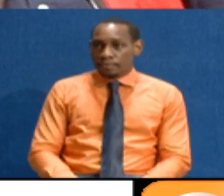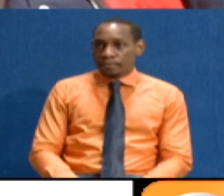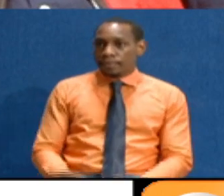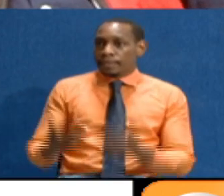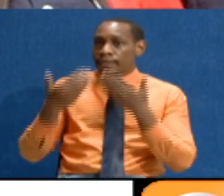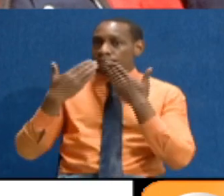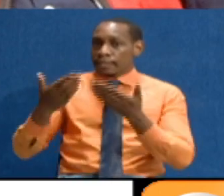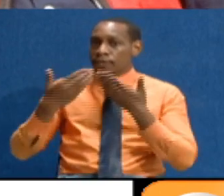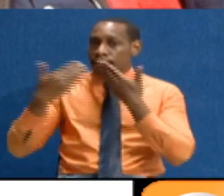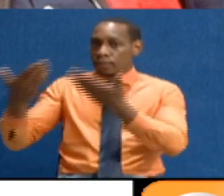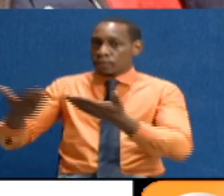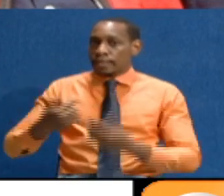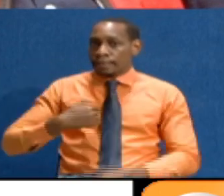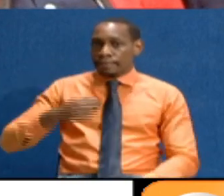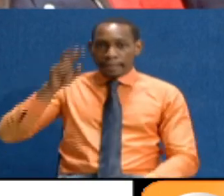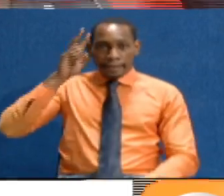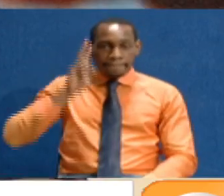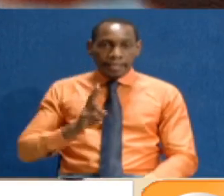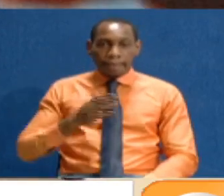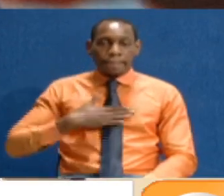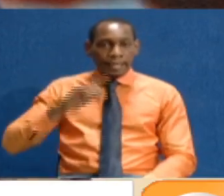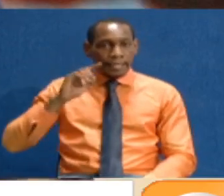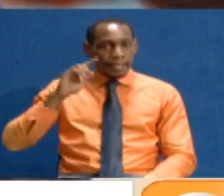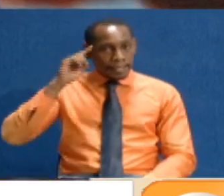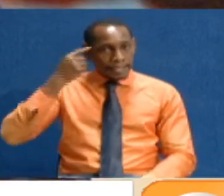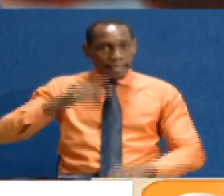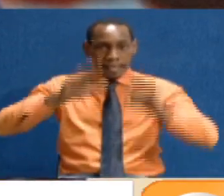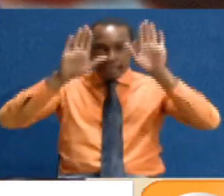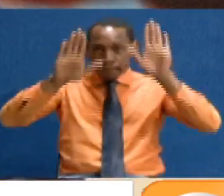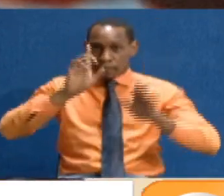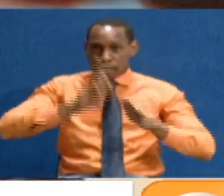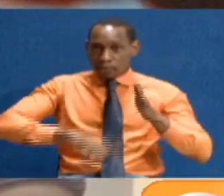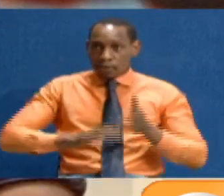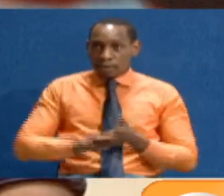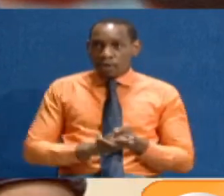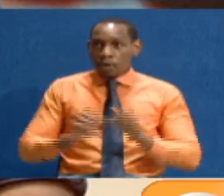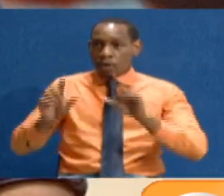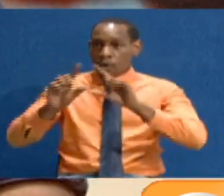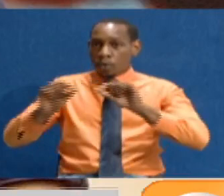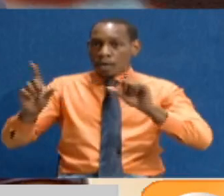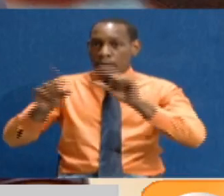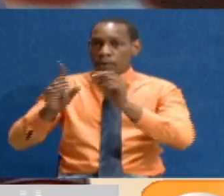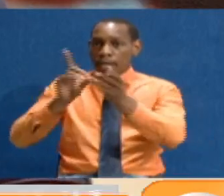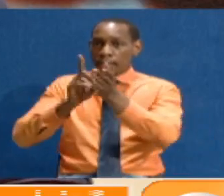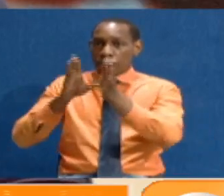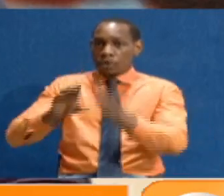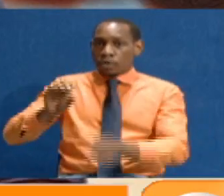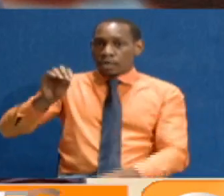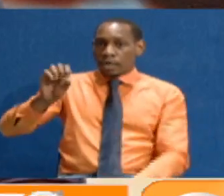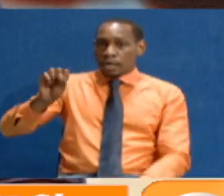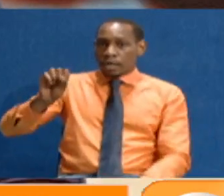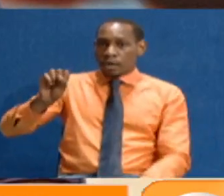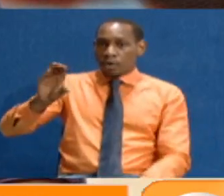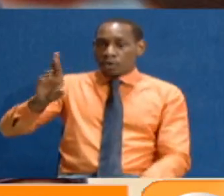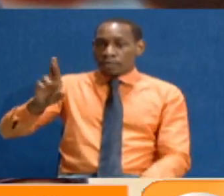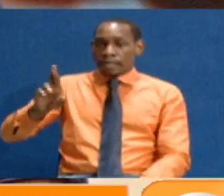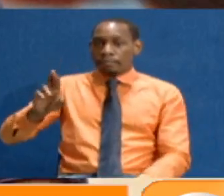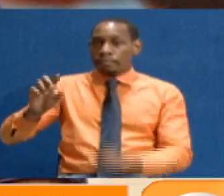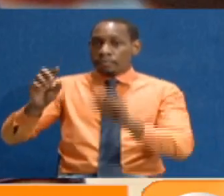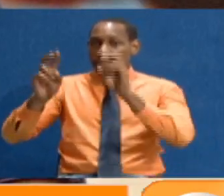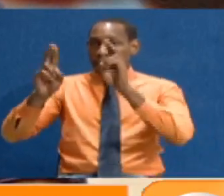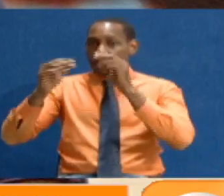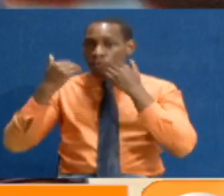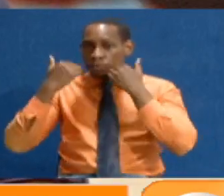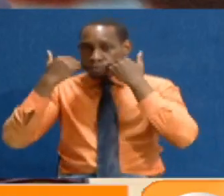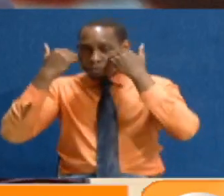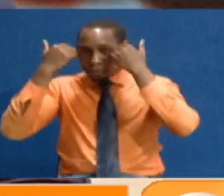2021? Thanks for having me, Vicky. I think the key thing is what Dr. Oscar's already mentioned, maybe the stress levels and stuff. But